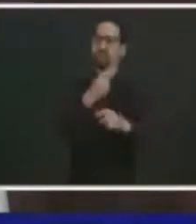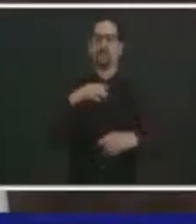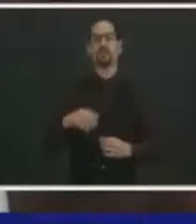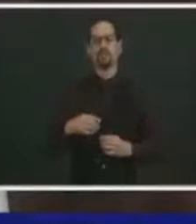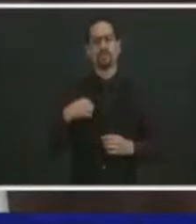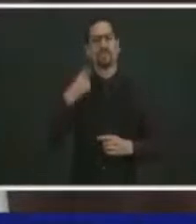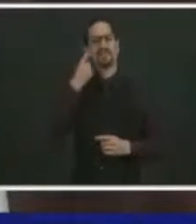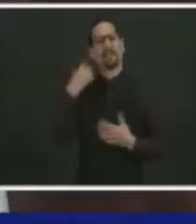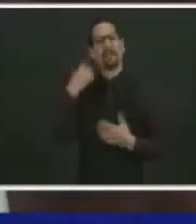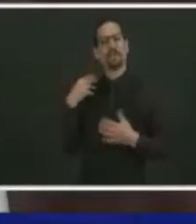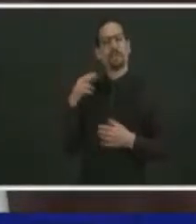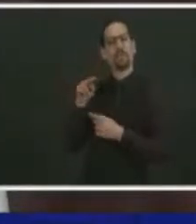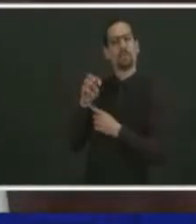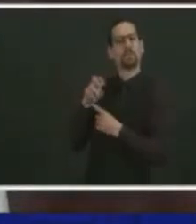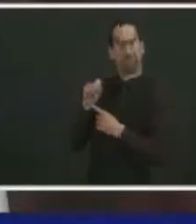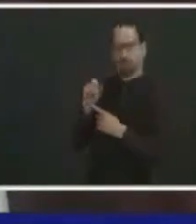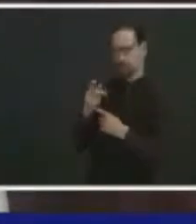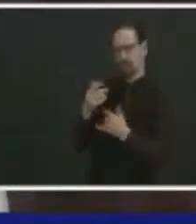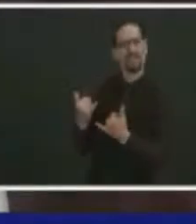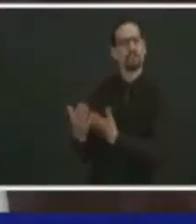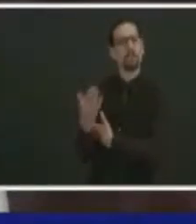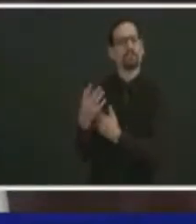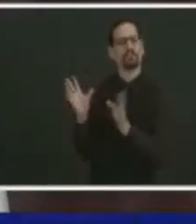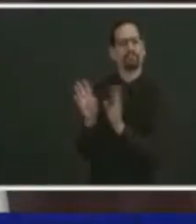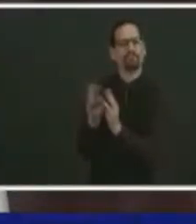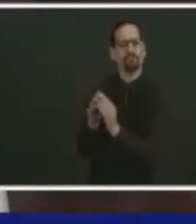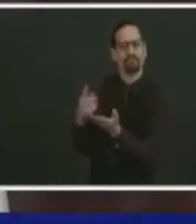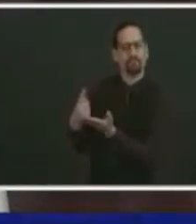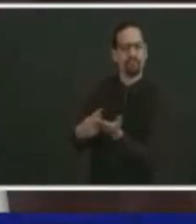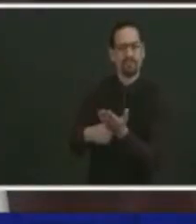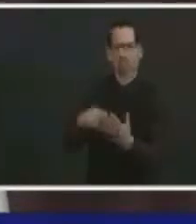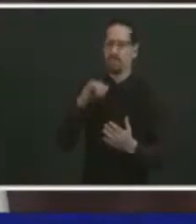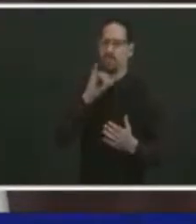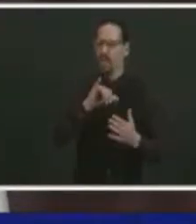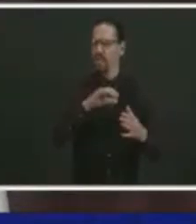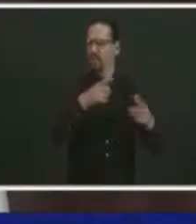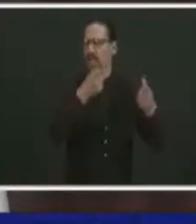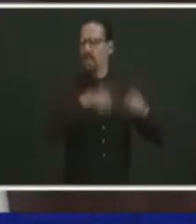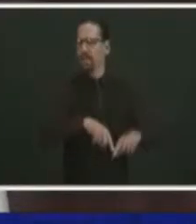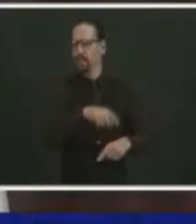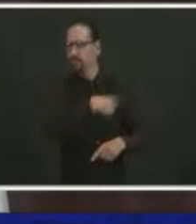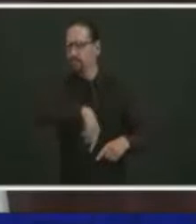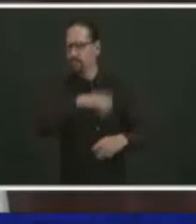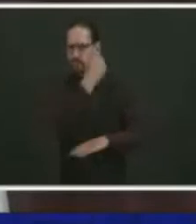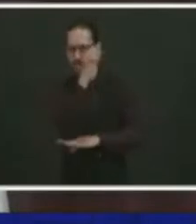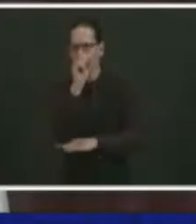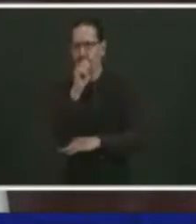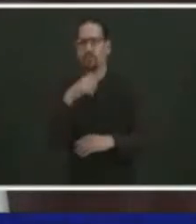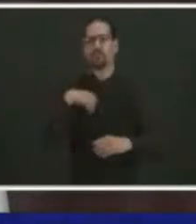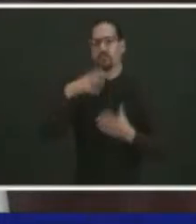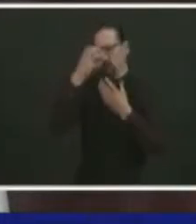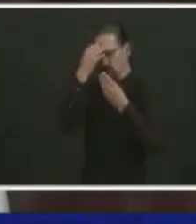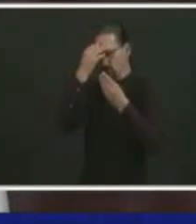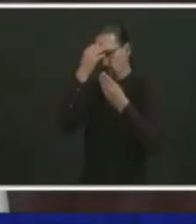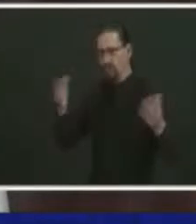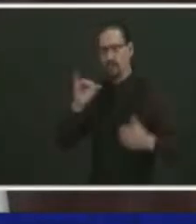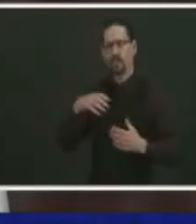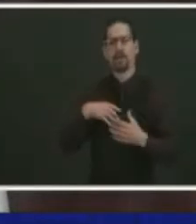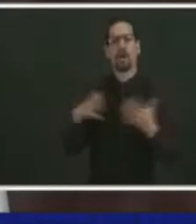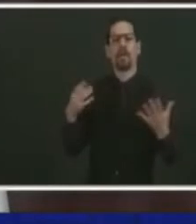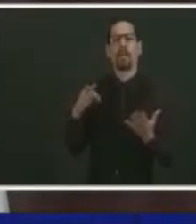to talk more extensively on this issue. I will simply say now, there's a lot of very